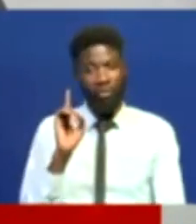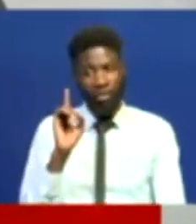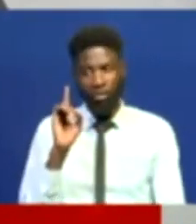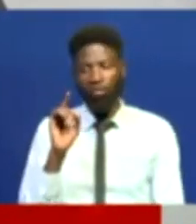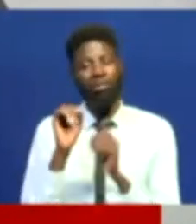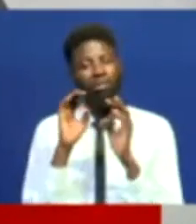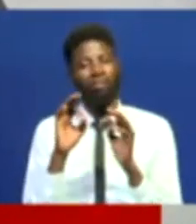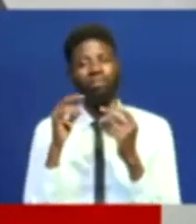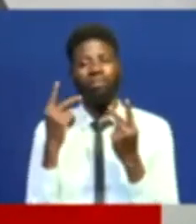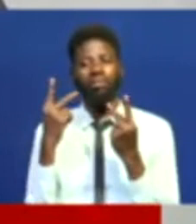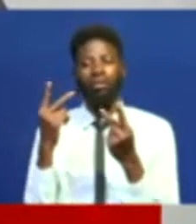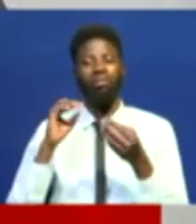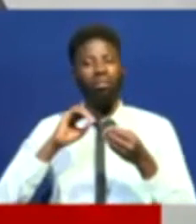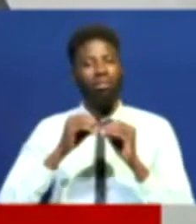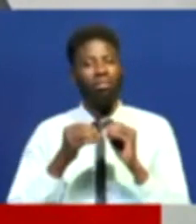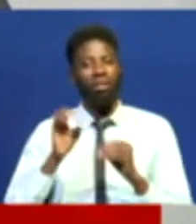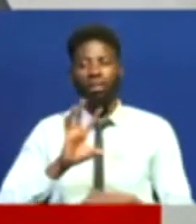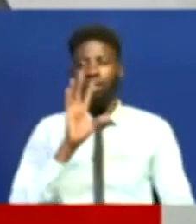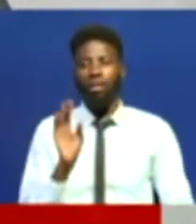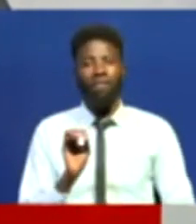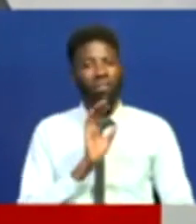if you look at the population of Africa,